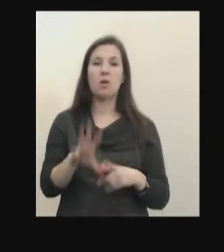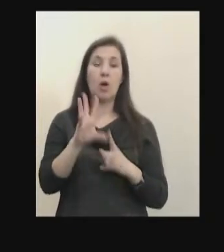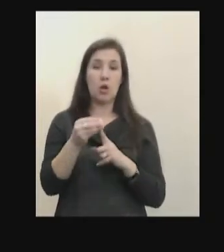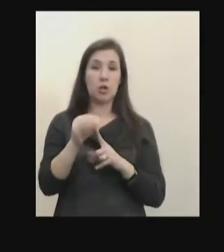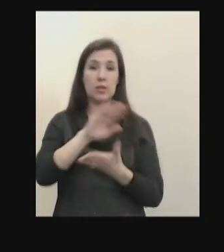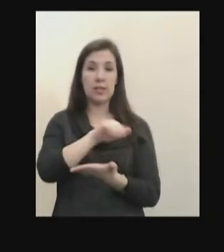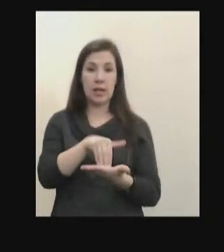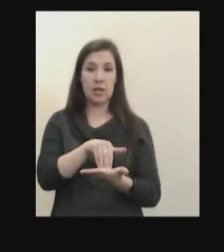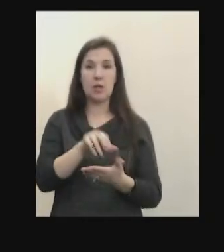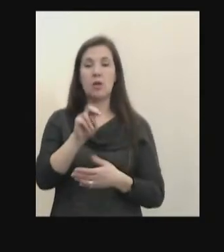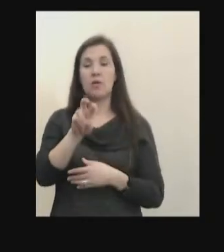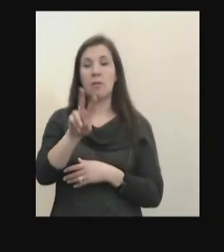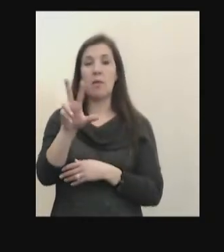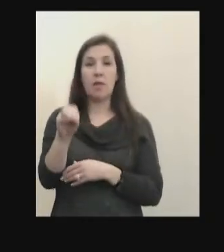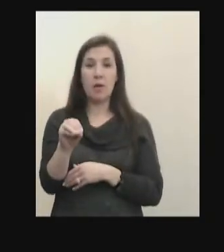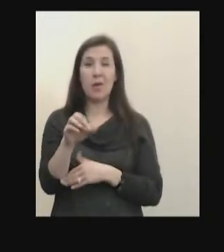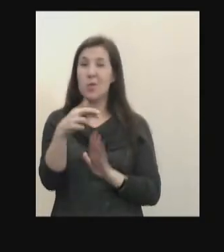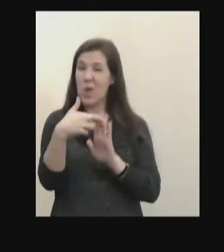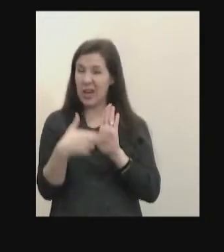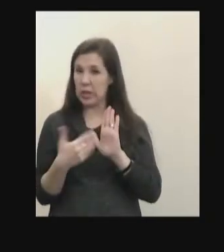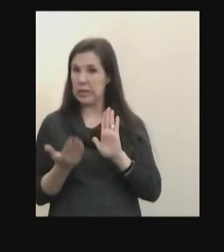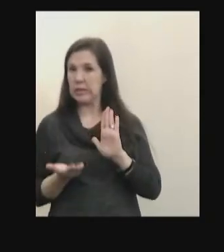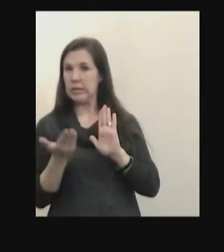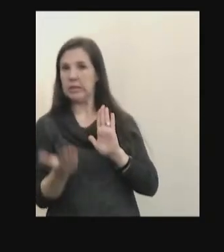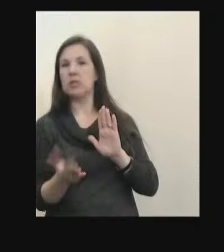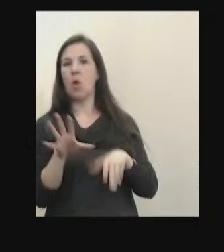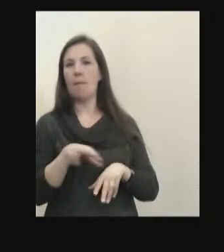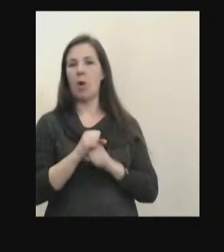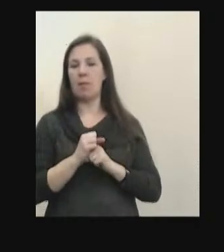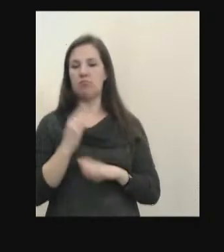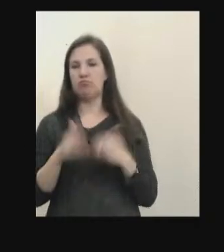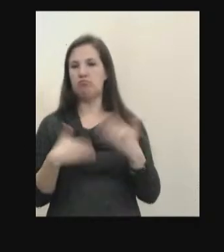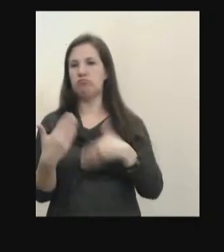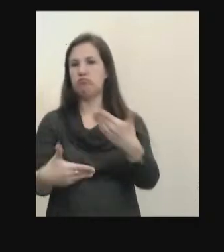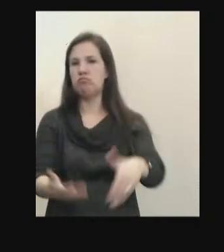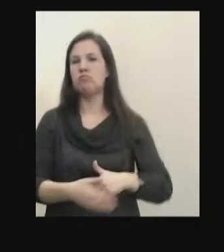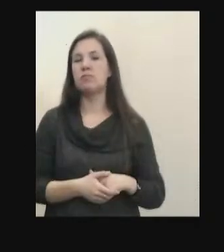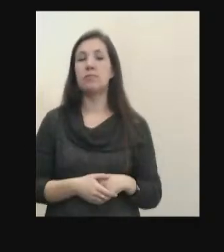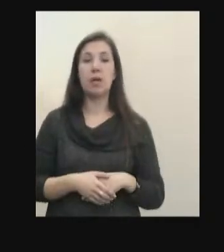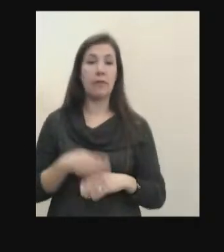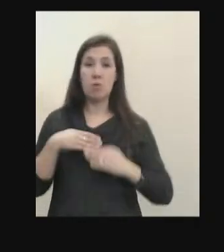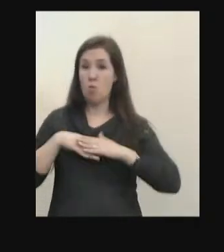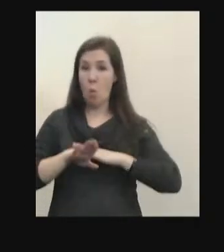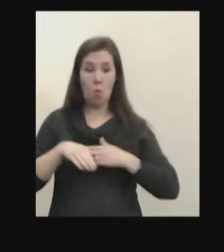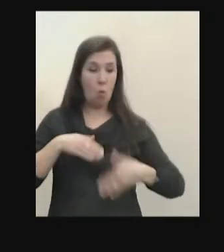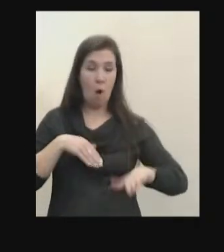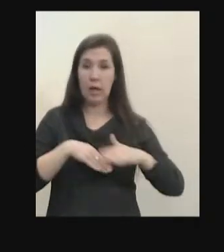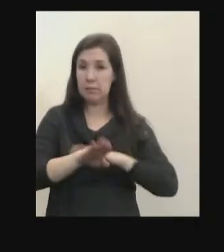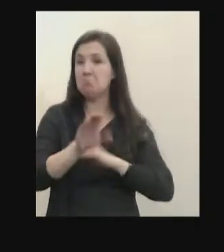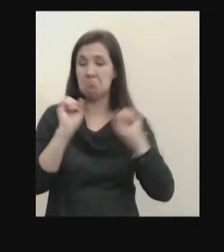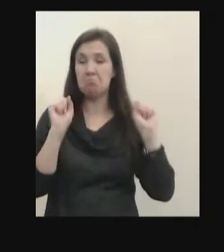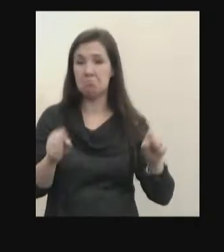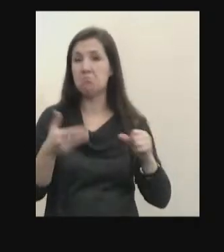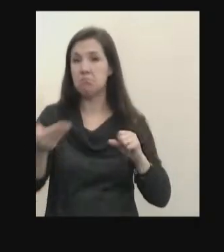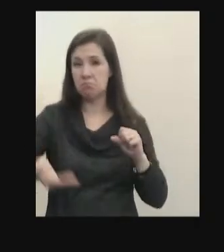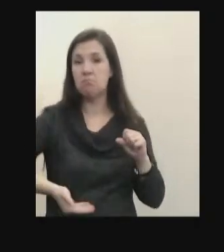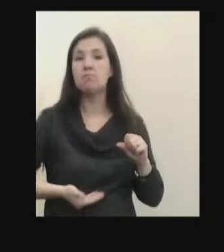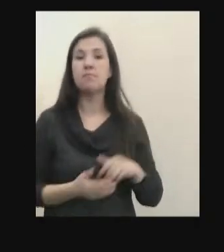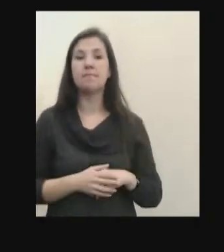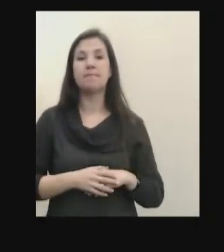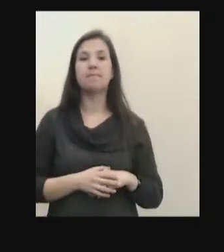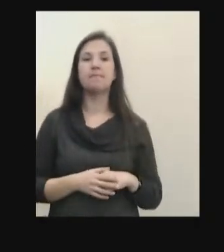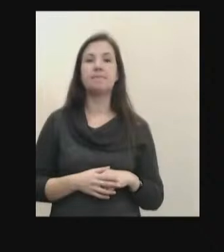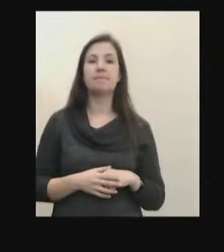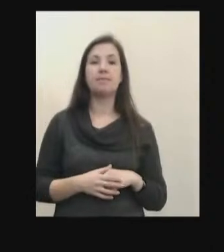suggested to move your appointment along a lot faster, and walk-ins are welcome, though. In Vax visits, you can call us,